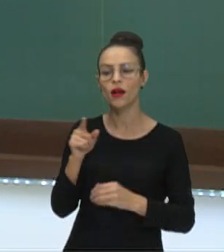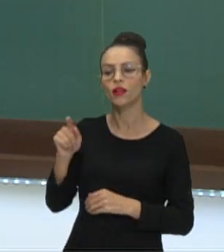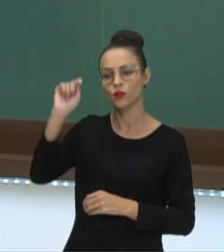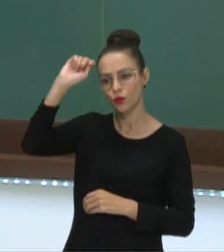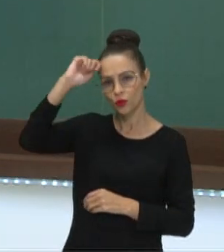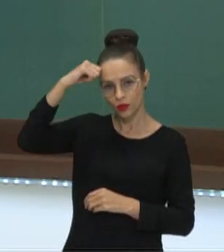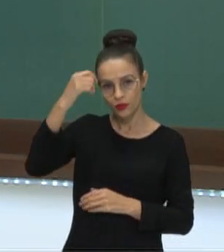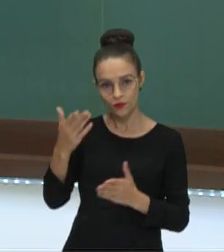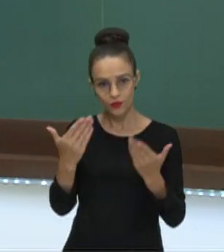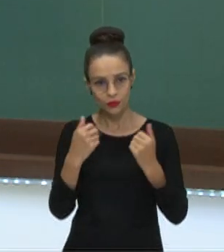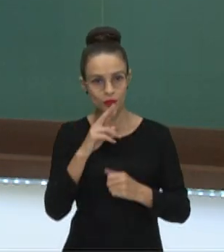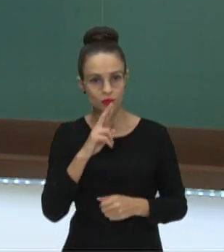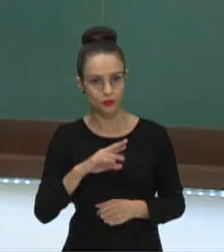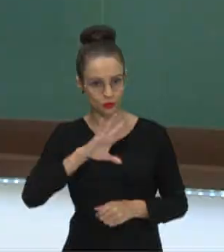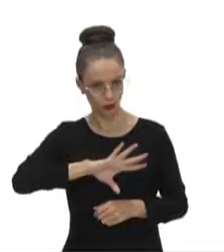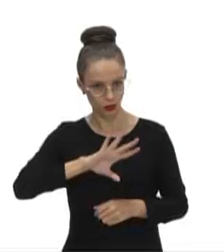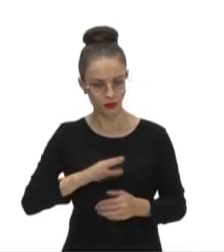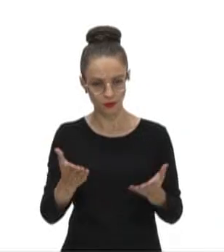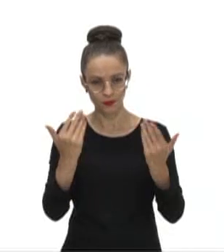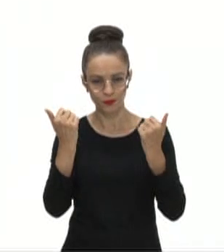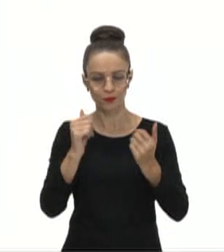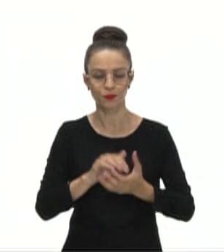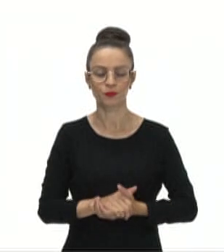Vamos responder em português? Let's go!